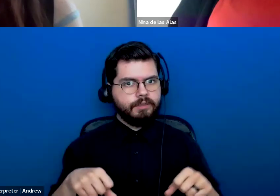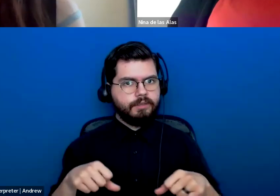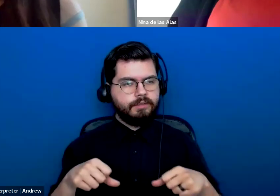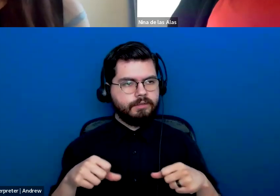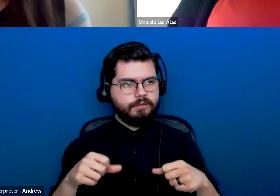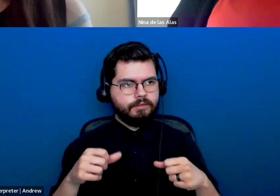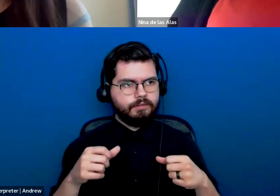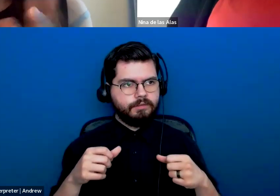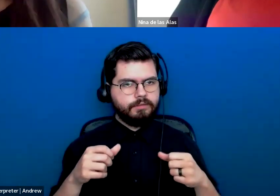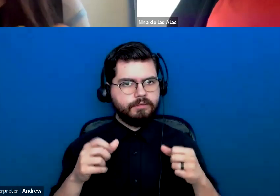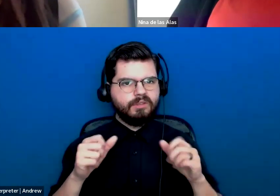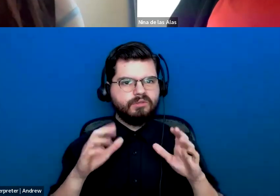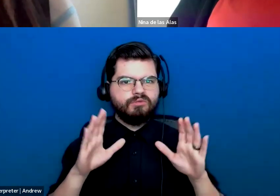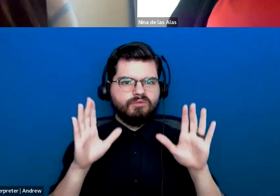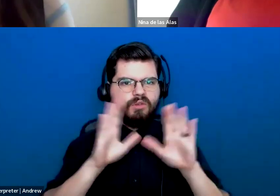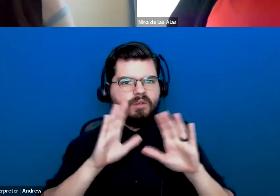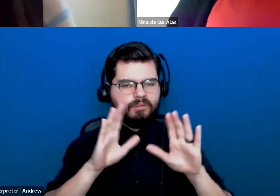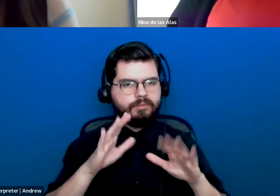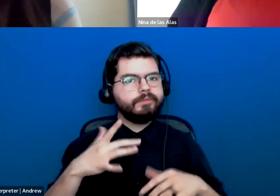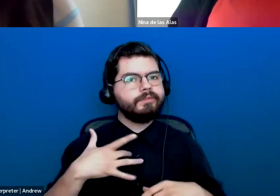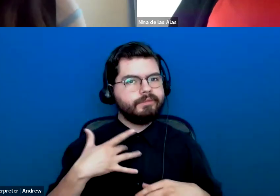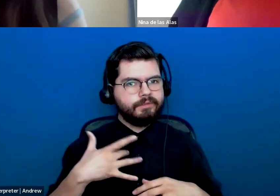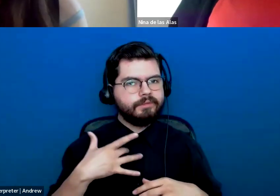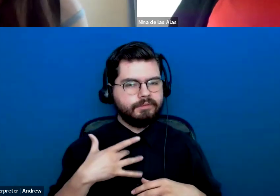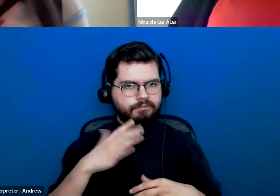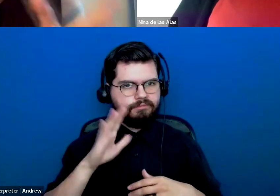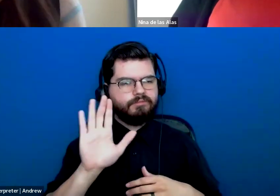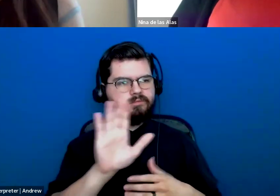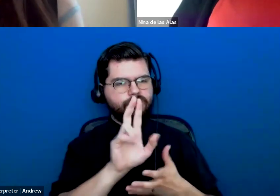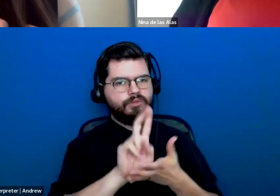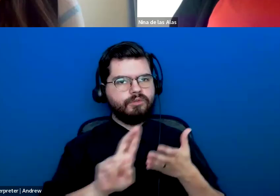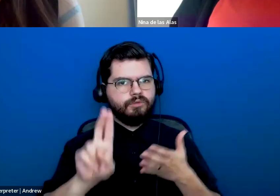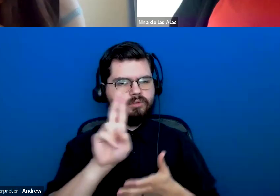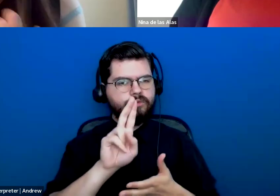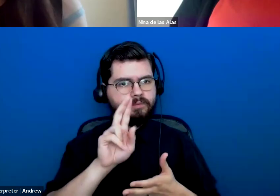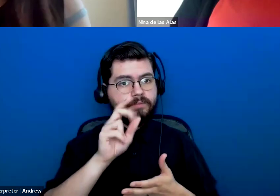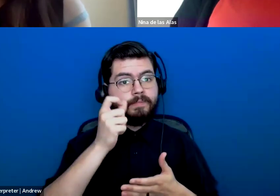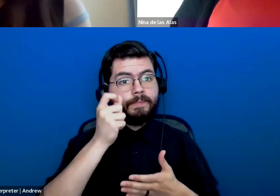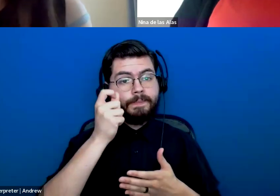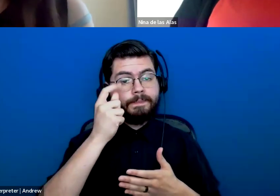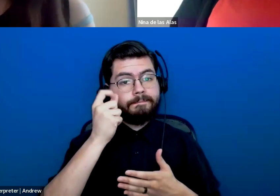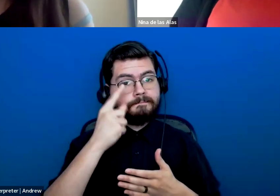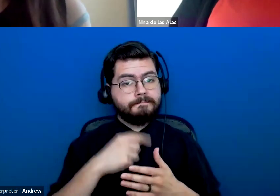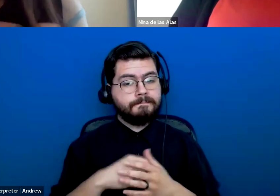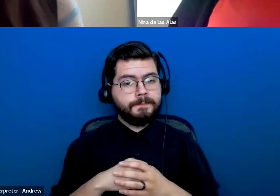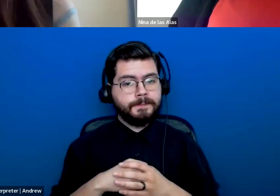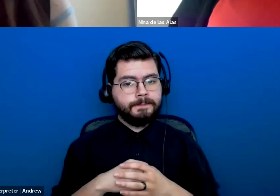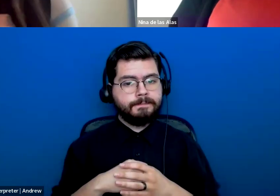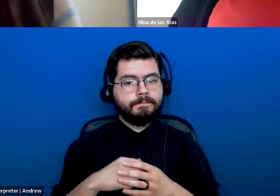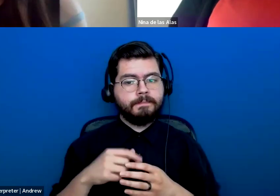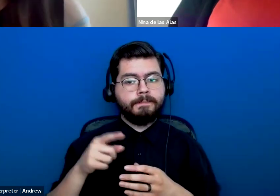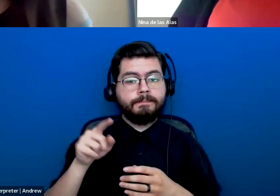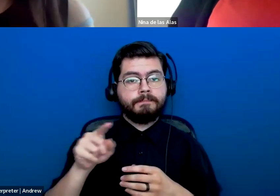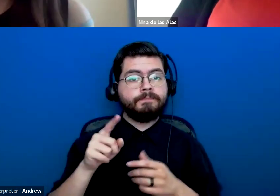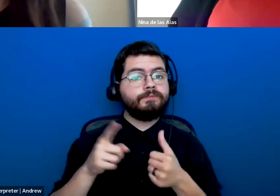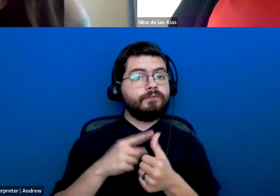uncertainties. So not only for working with students with disability, but for like theme for working with students with first generation